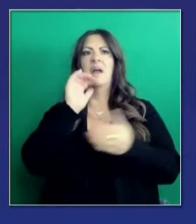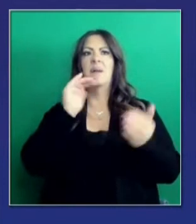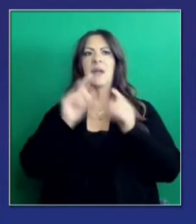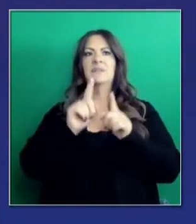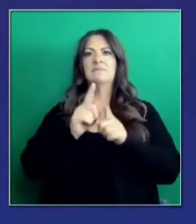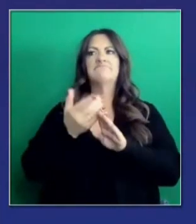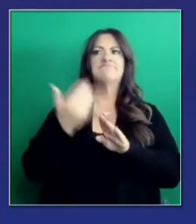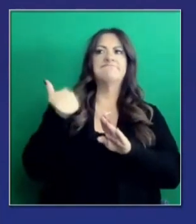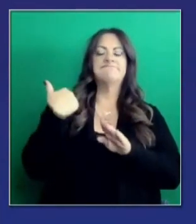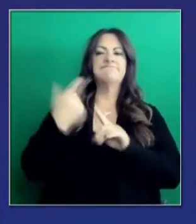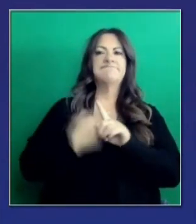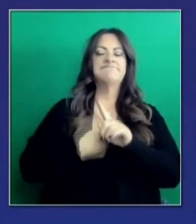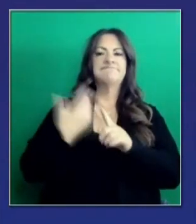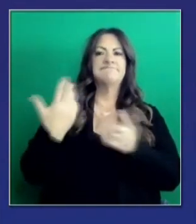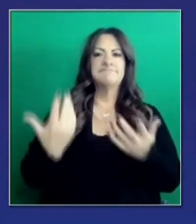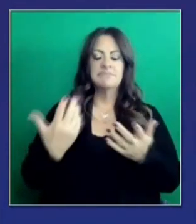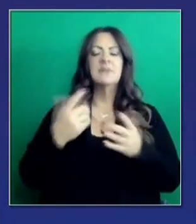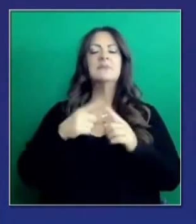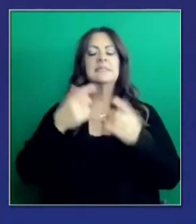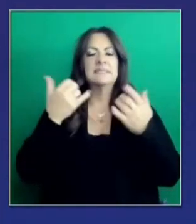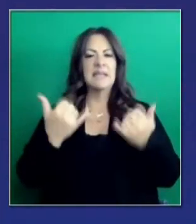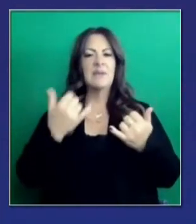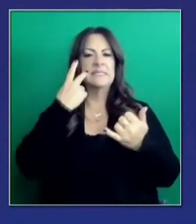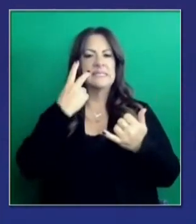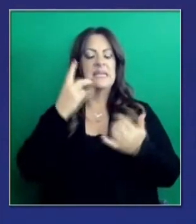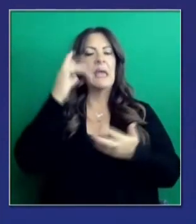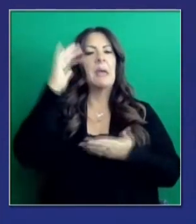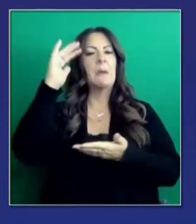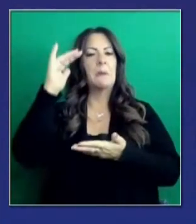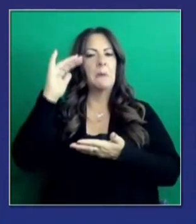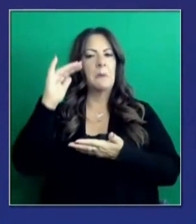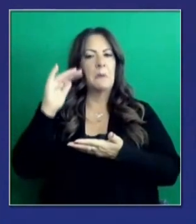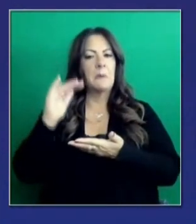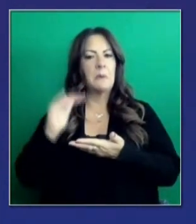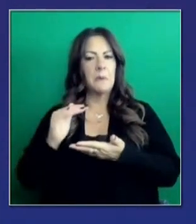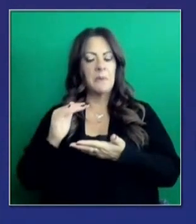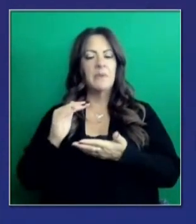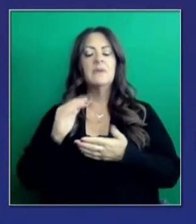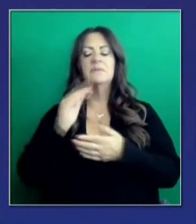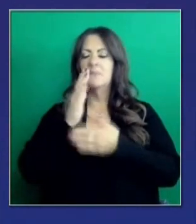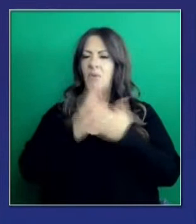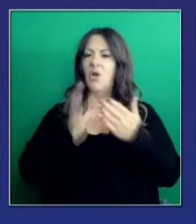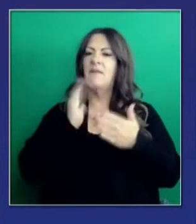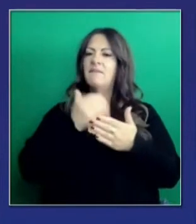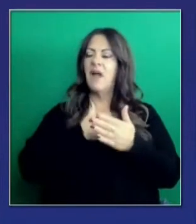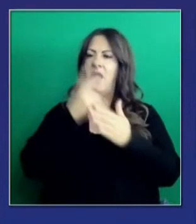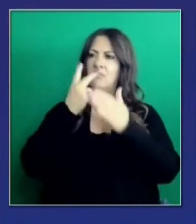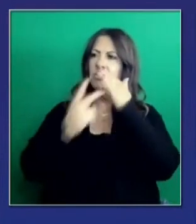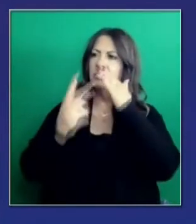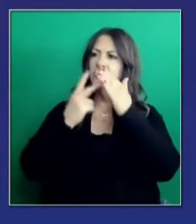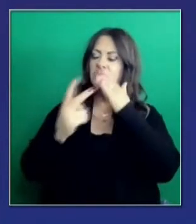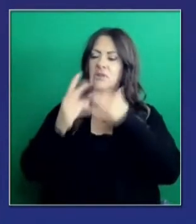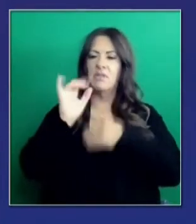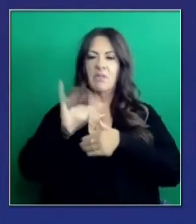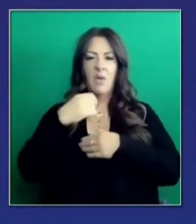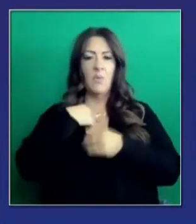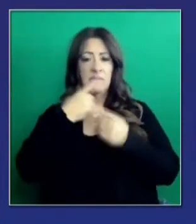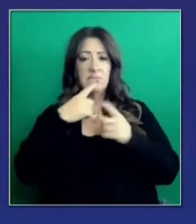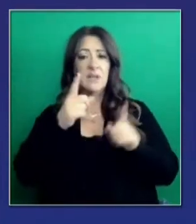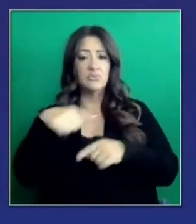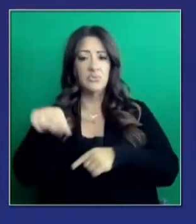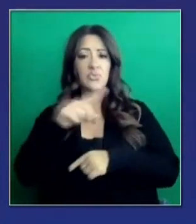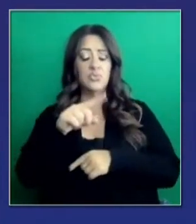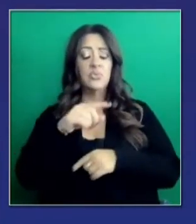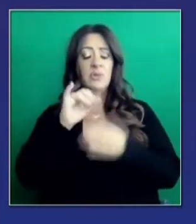we're seeing a decrease, consistent decrease, all part of our projections, all part of our